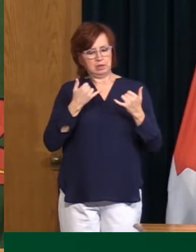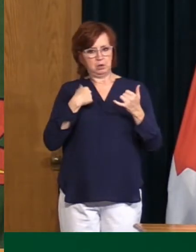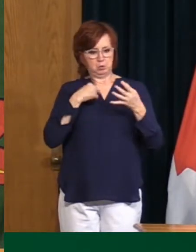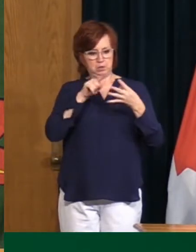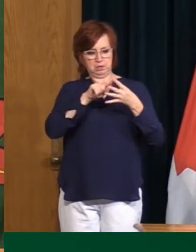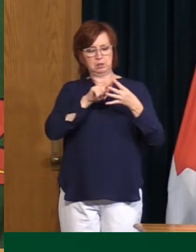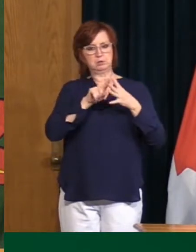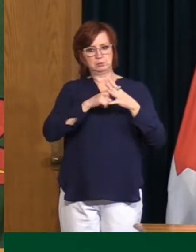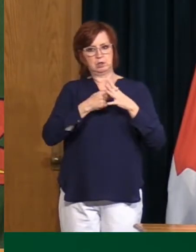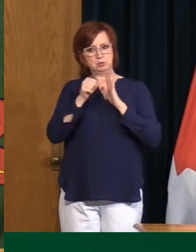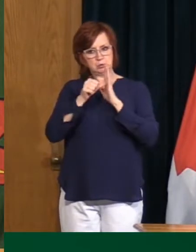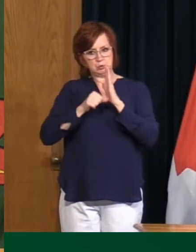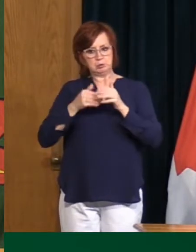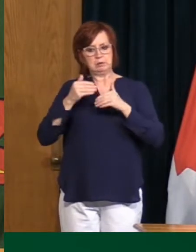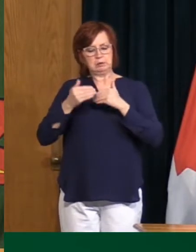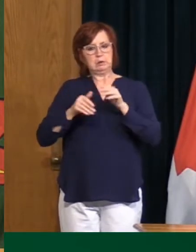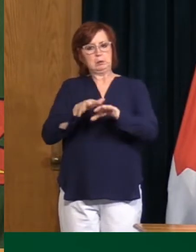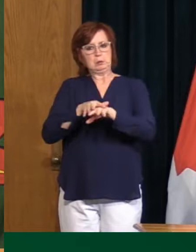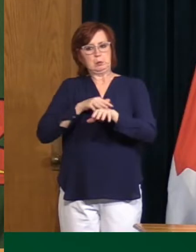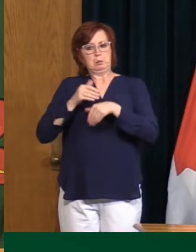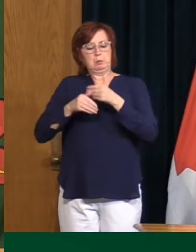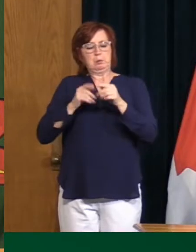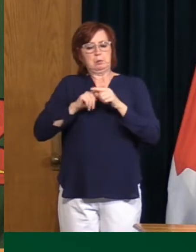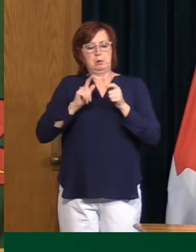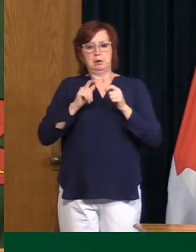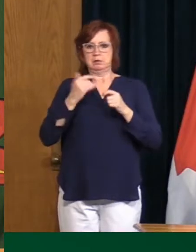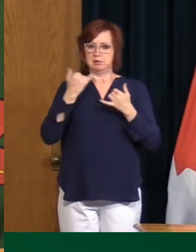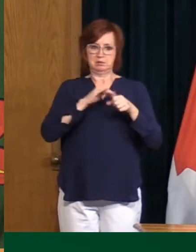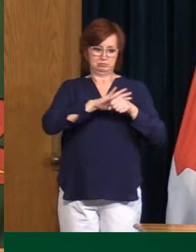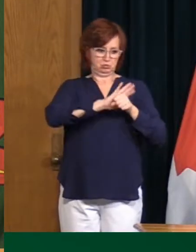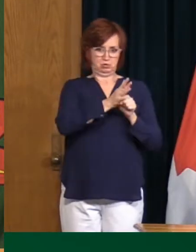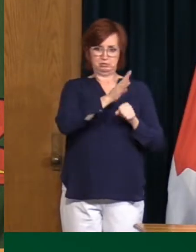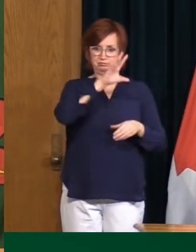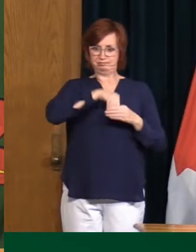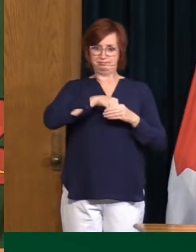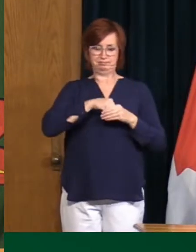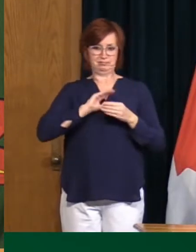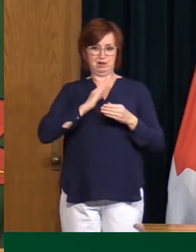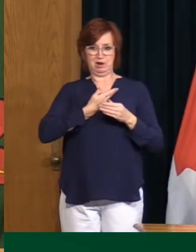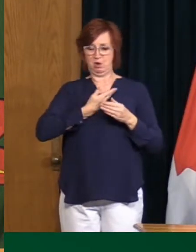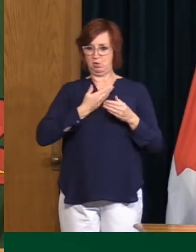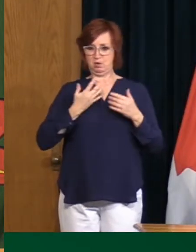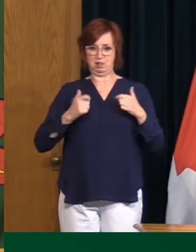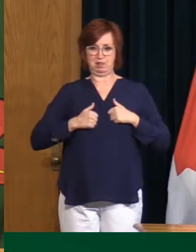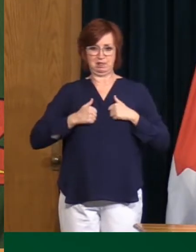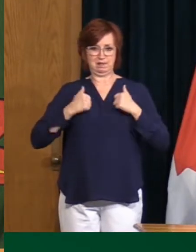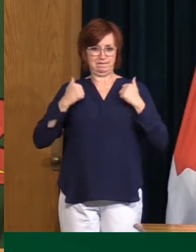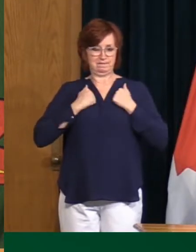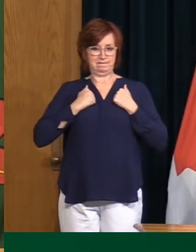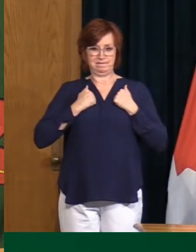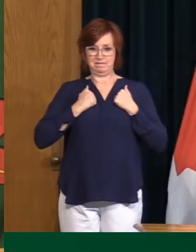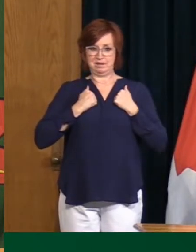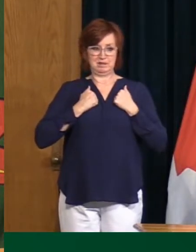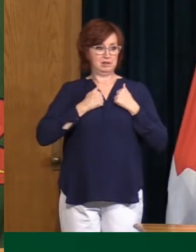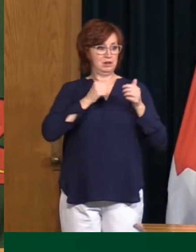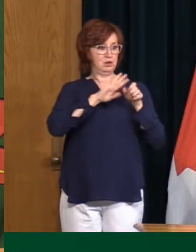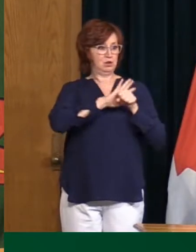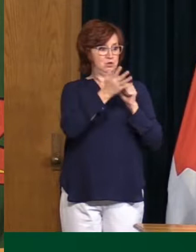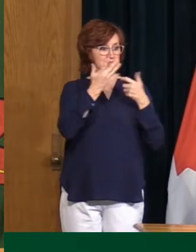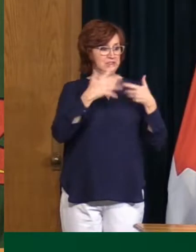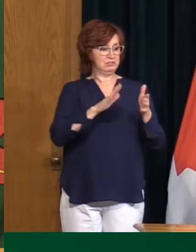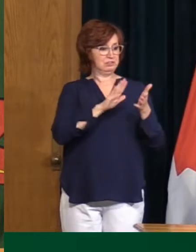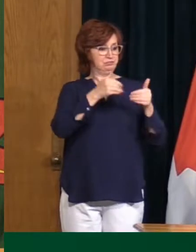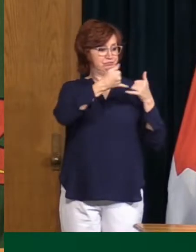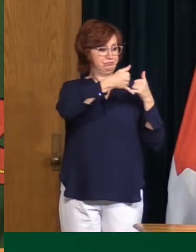life now, and until we get to the point where a vaccine is available, we have to remain vigilant to ensure that we are protecting ourselves and others from the